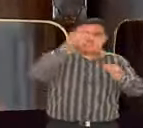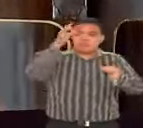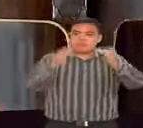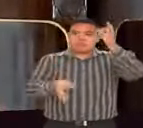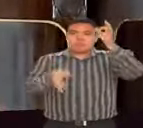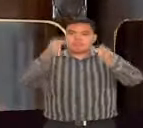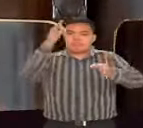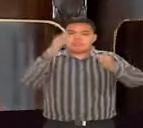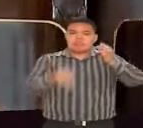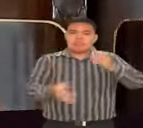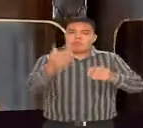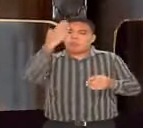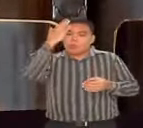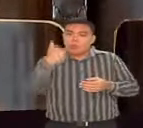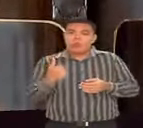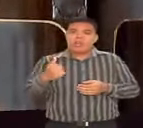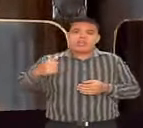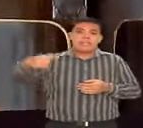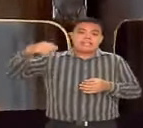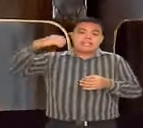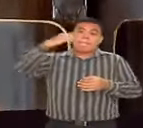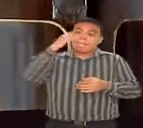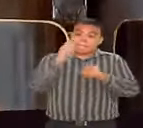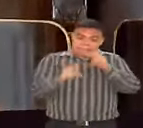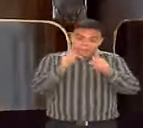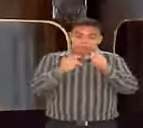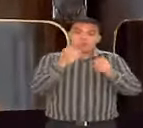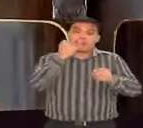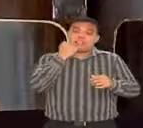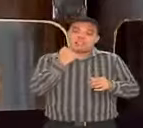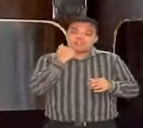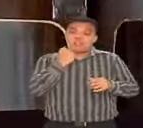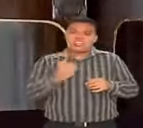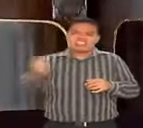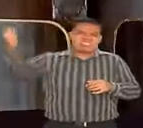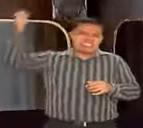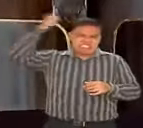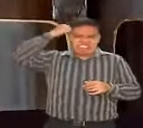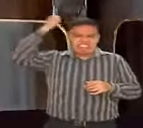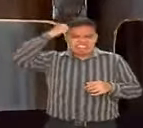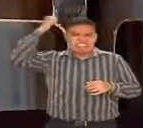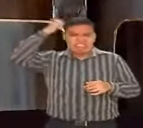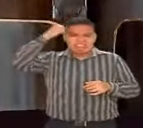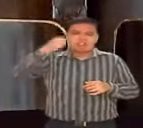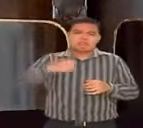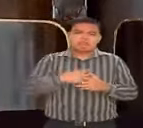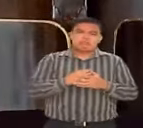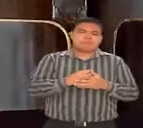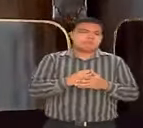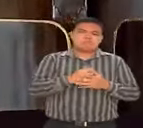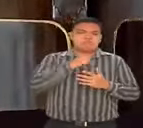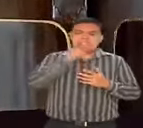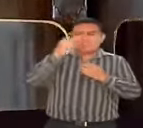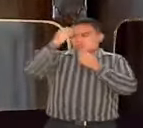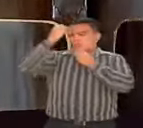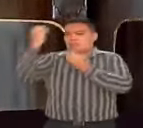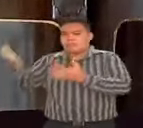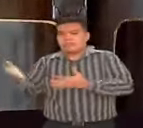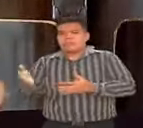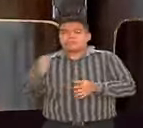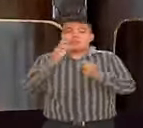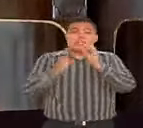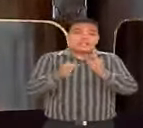gahi, kay ulo, ang mga katauhan sa Diyos. Now, when God gives you a leader, you should be